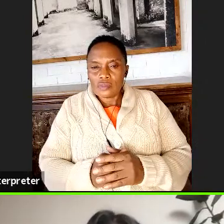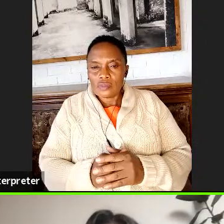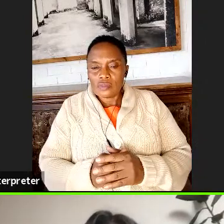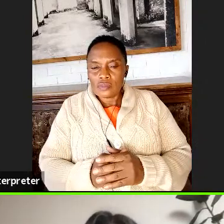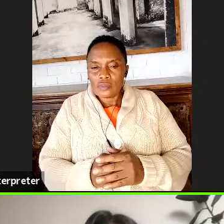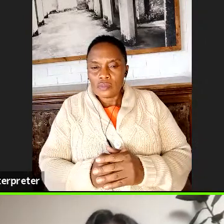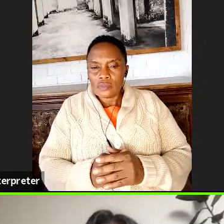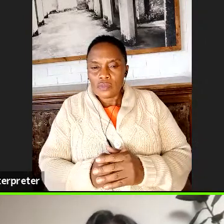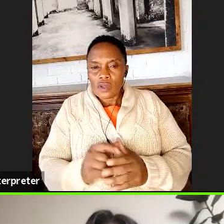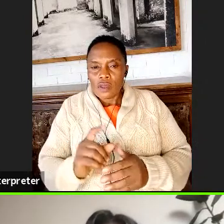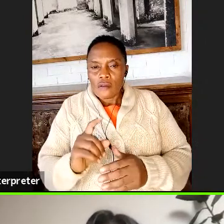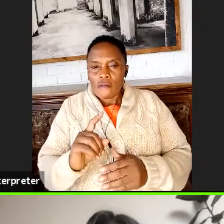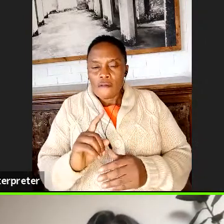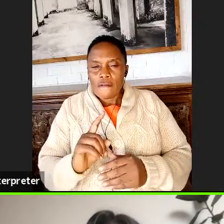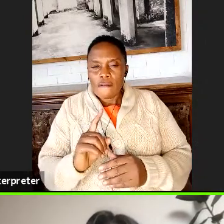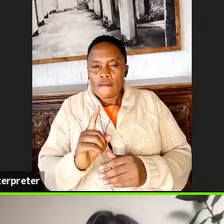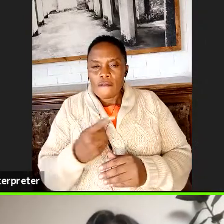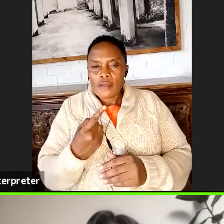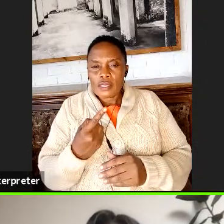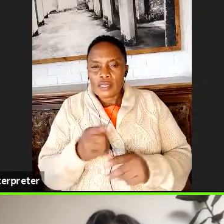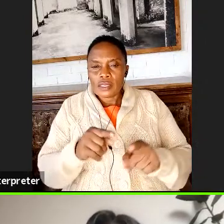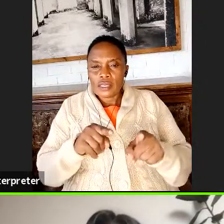With your experience conducting